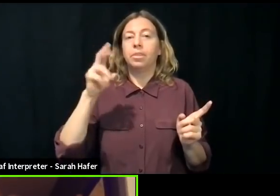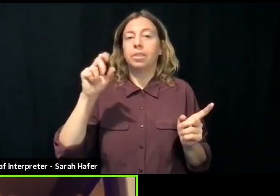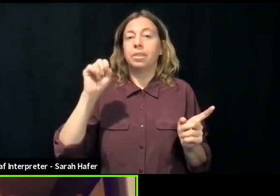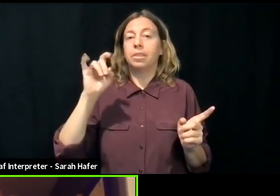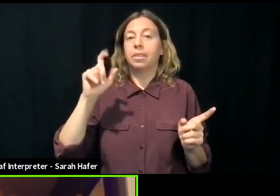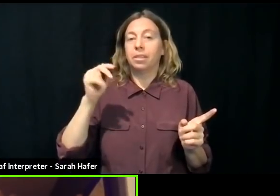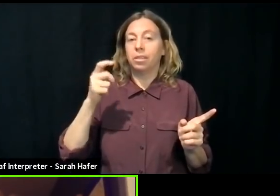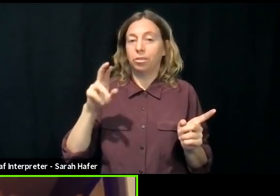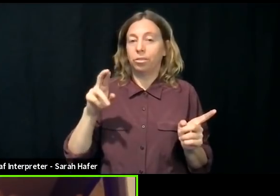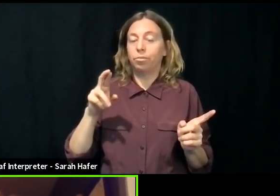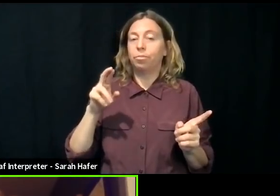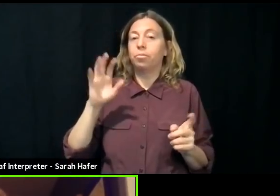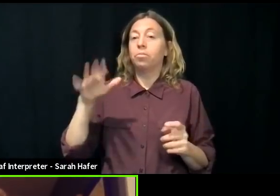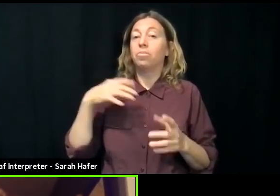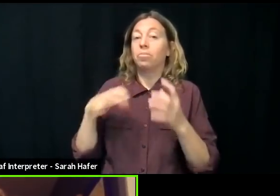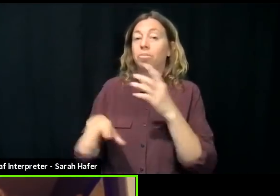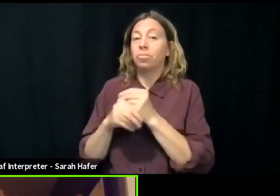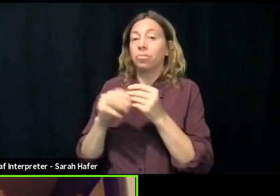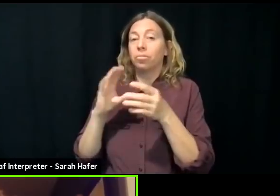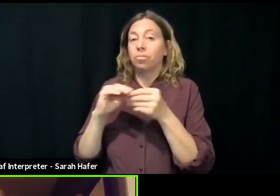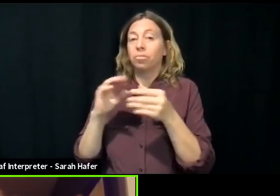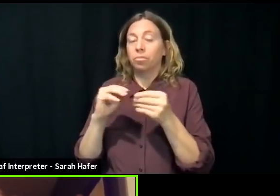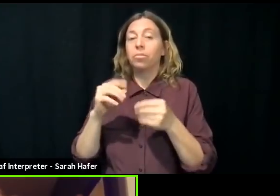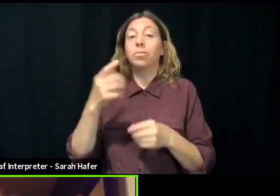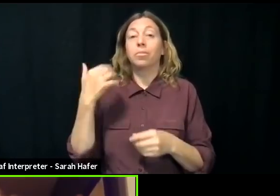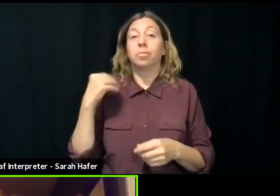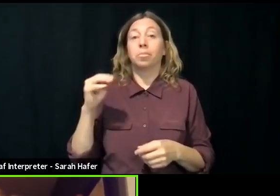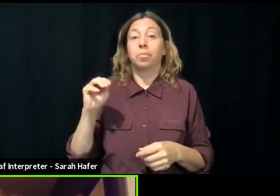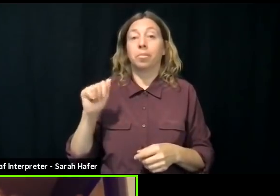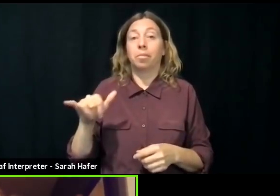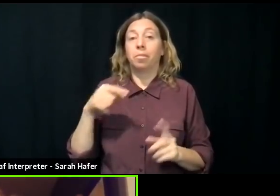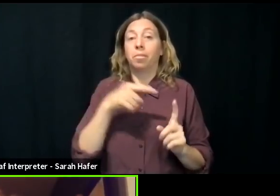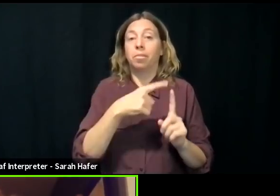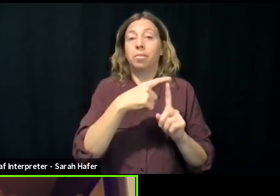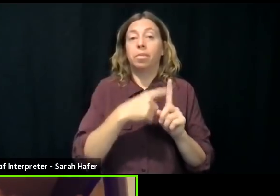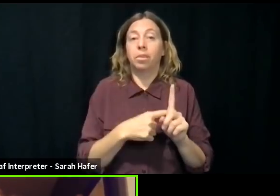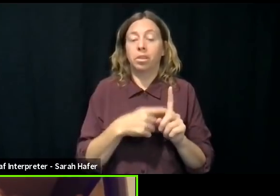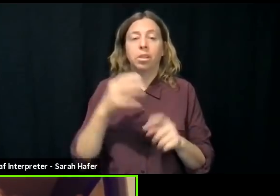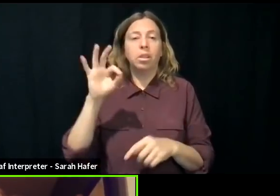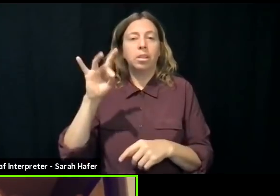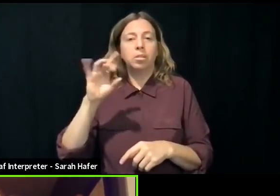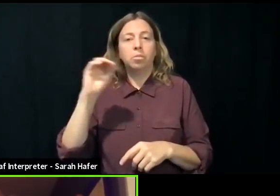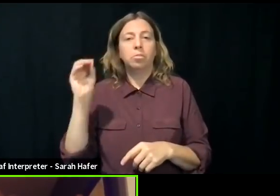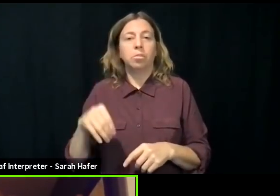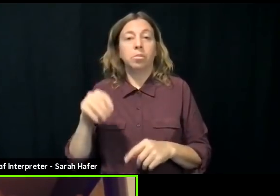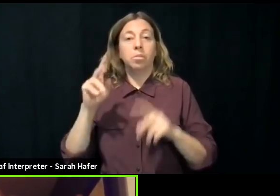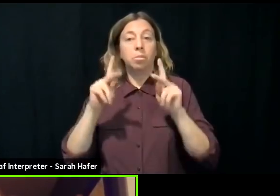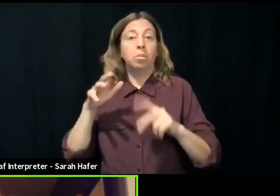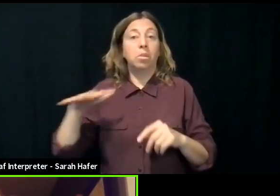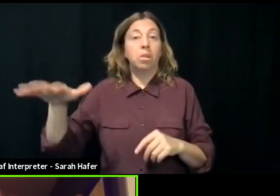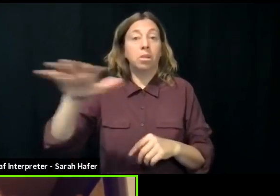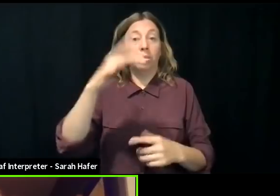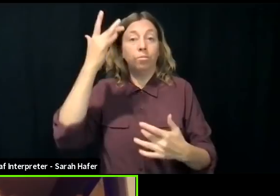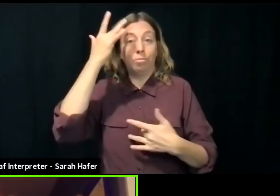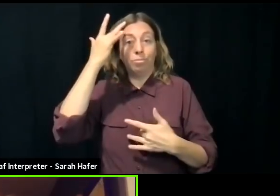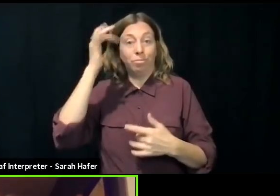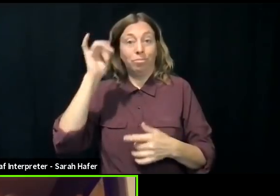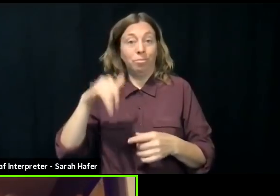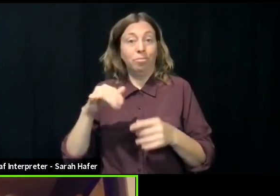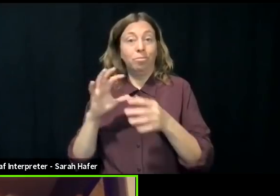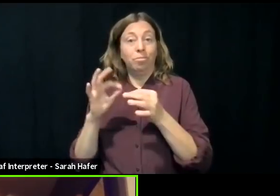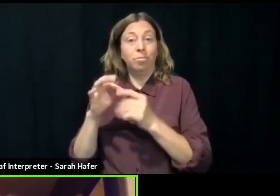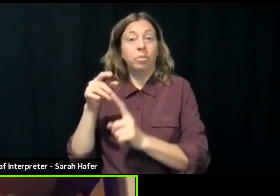98% of our COVID cases were not fully vaccinated. So if you're vaccinated, you likely aren't going to show up in that number, that